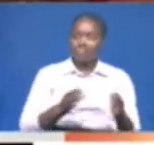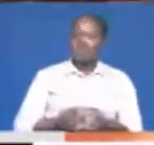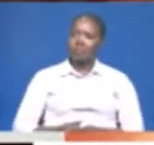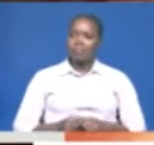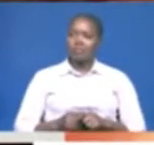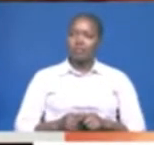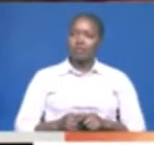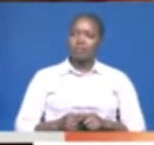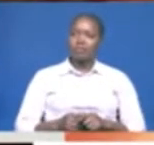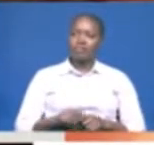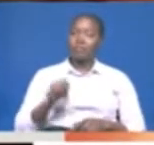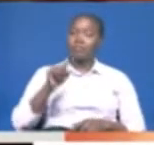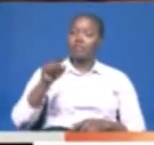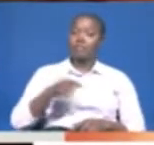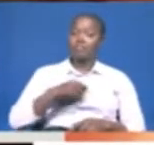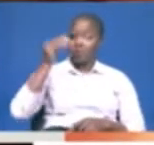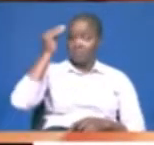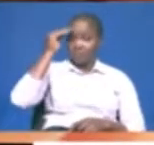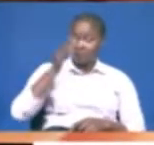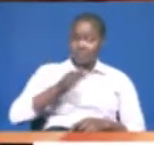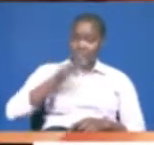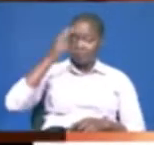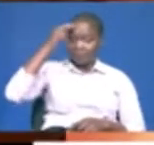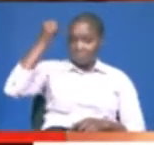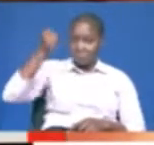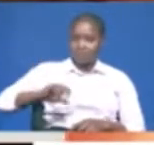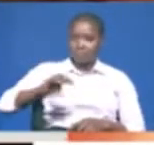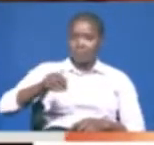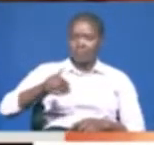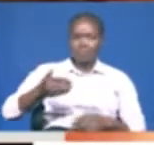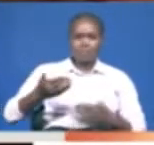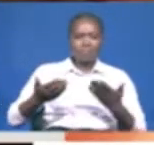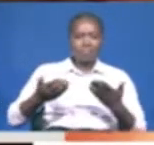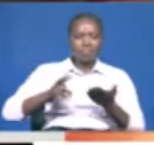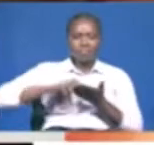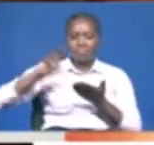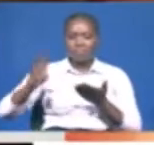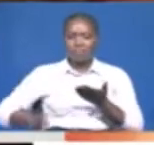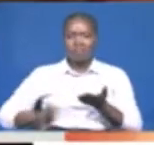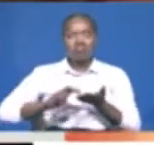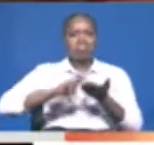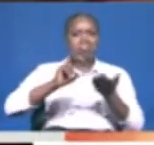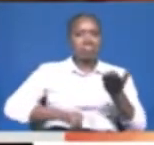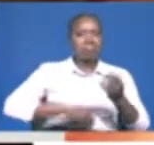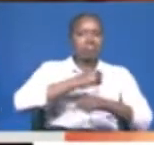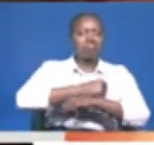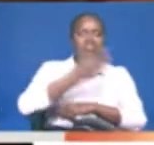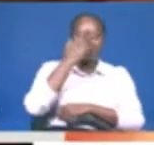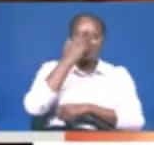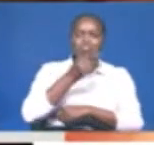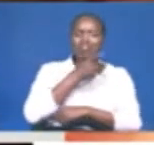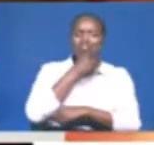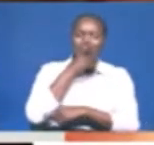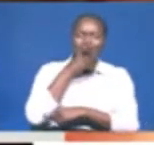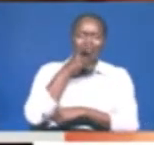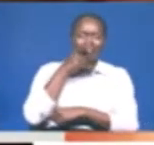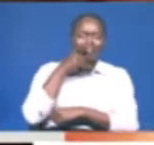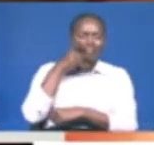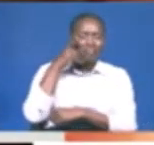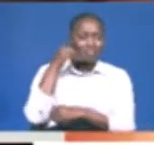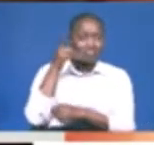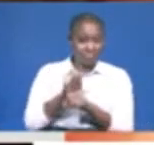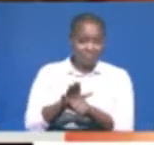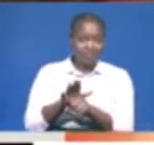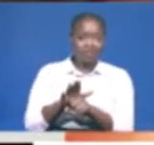About 1,000 learners in Kajiado County are believed to have dropped out of school as a result of drought in the county. This coming